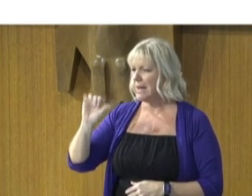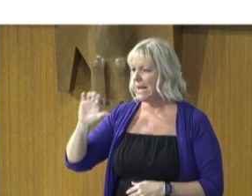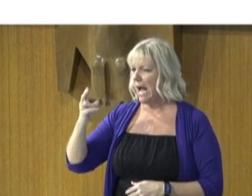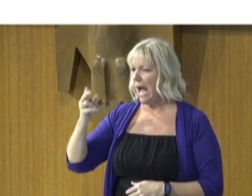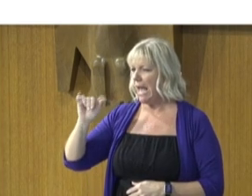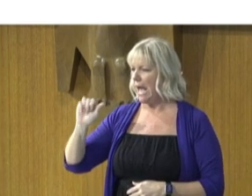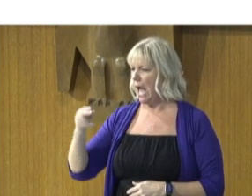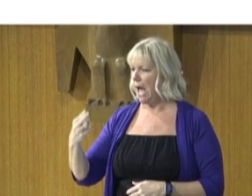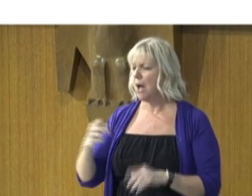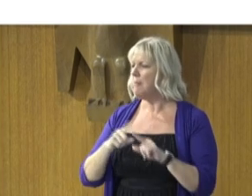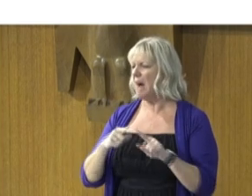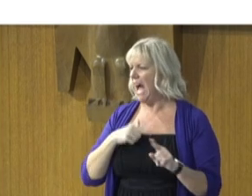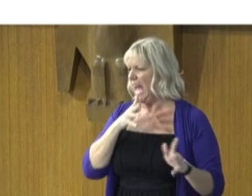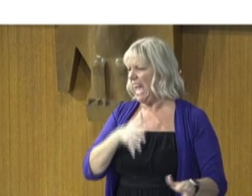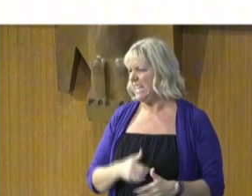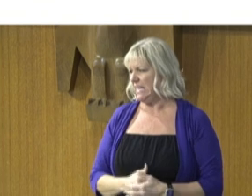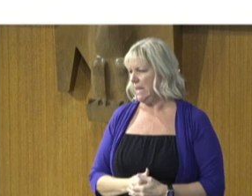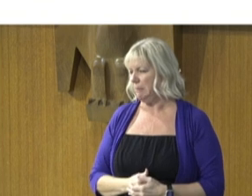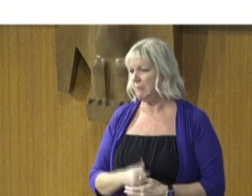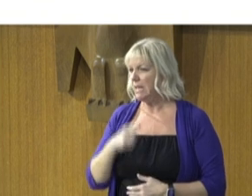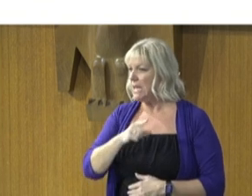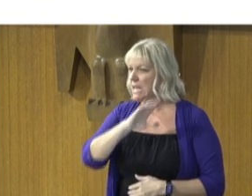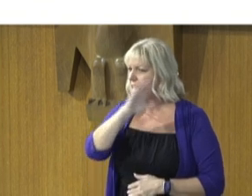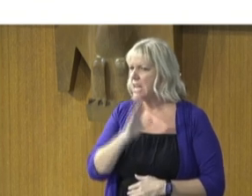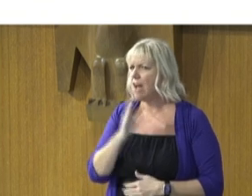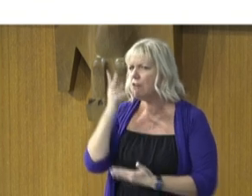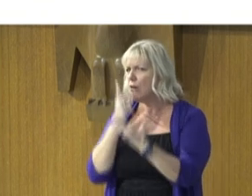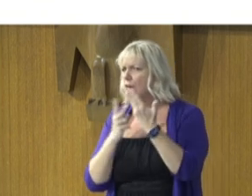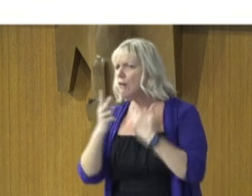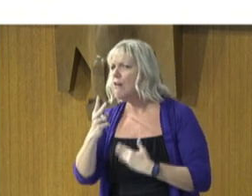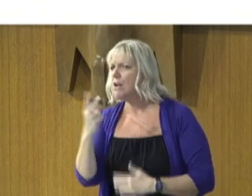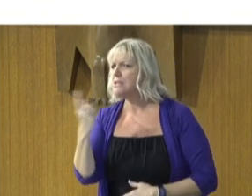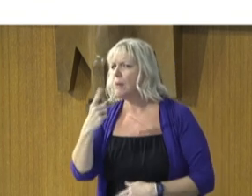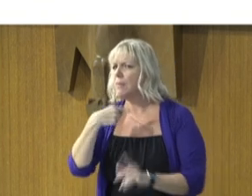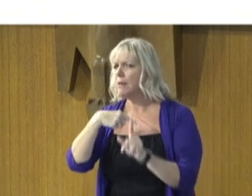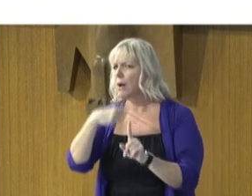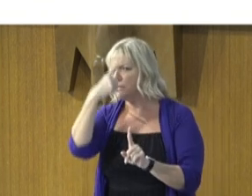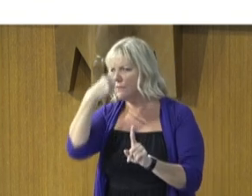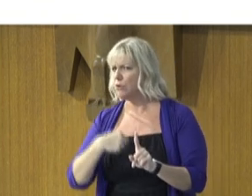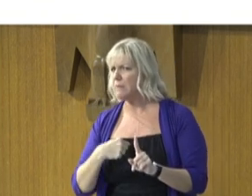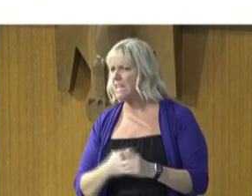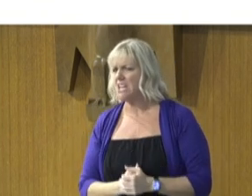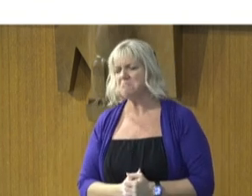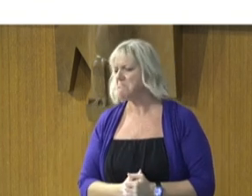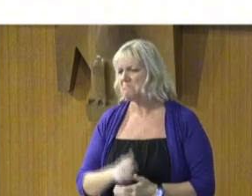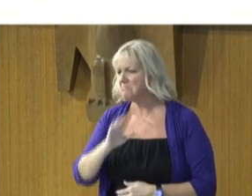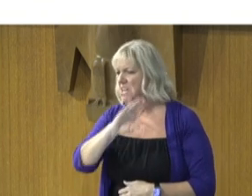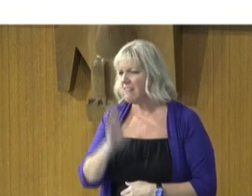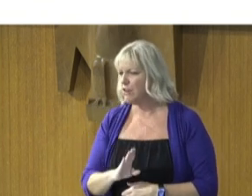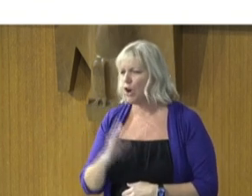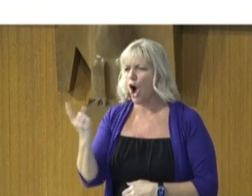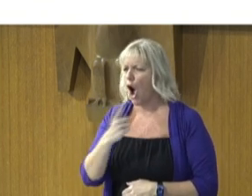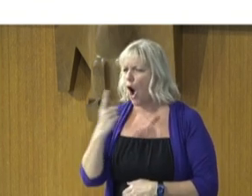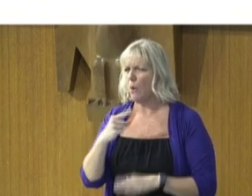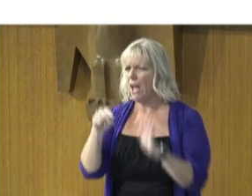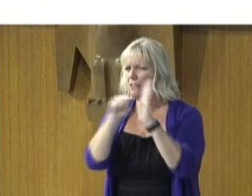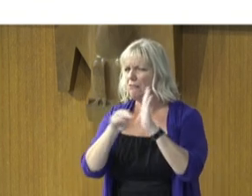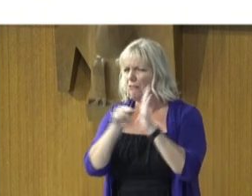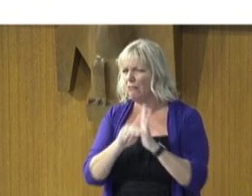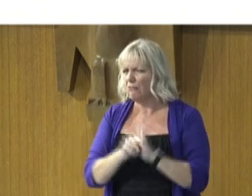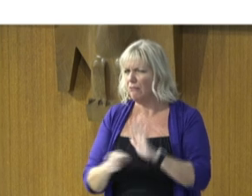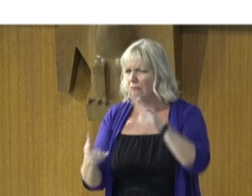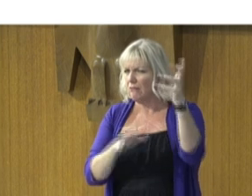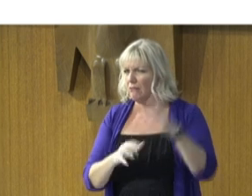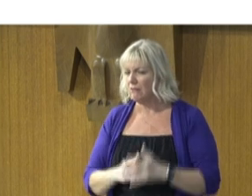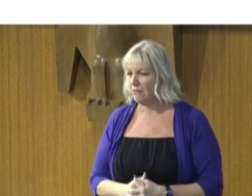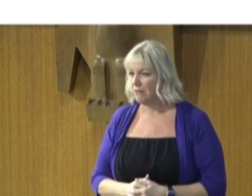hate him, for he never prophesies anything favorable about me, but only disaster." Jehoshaphat said,